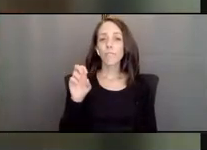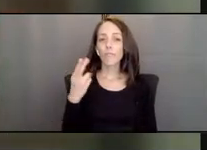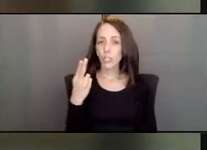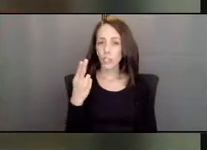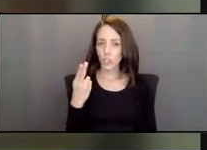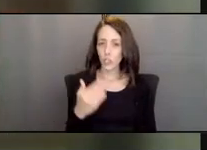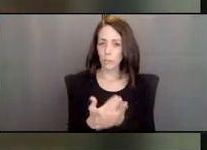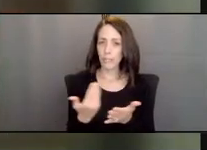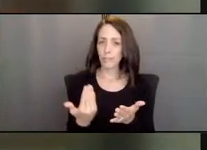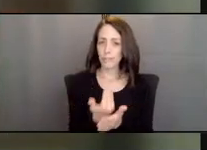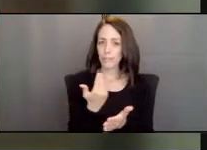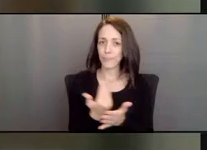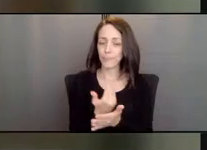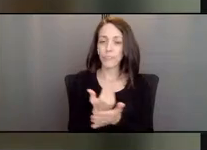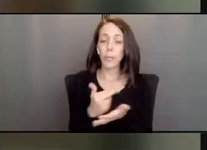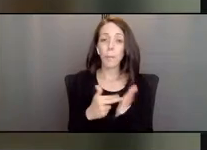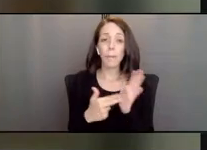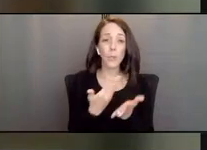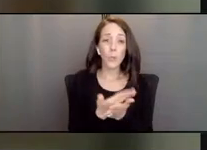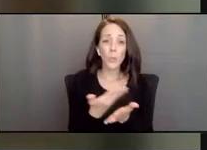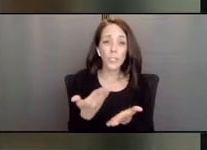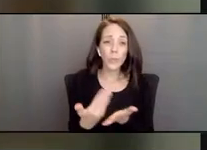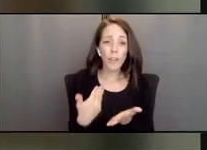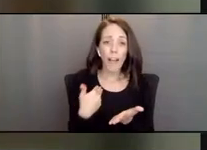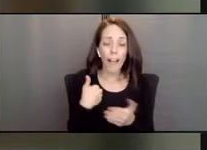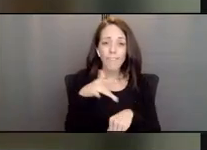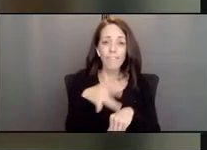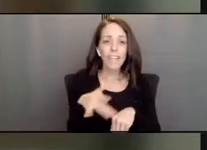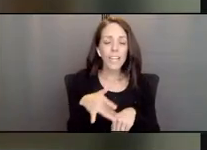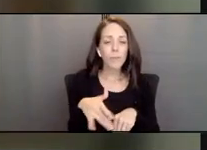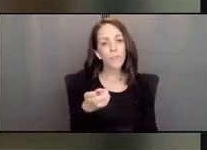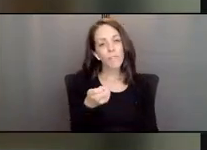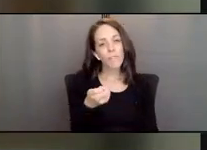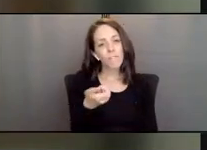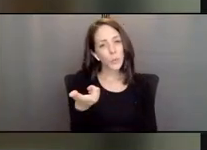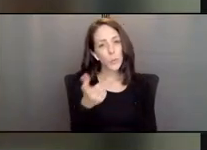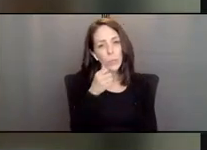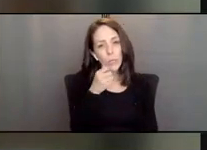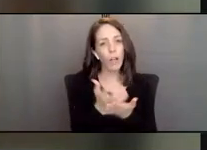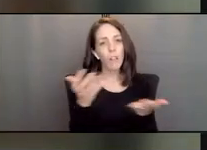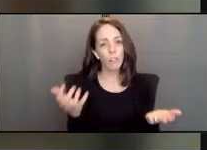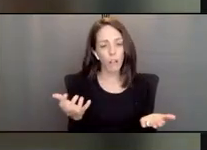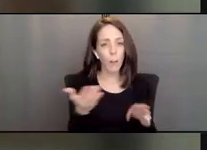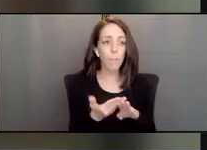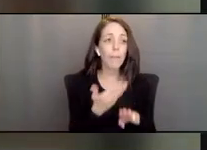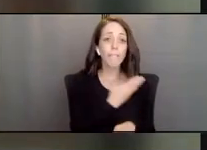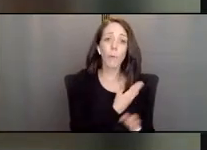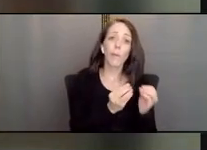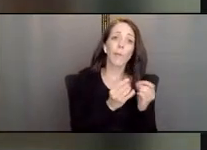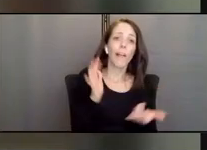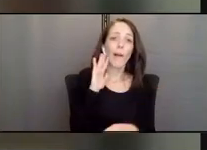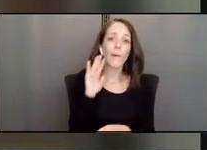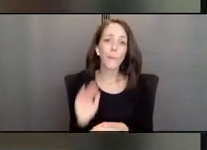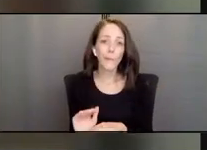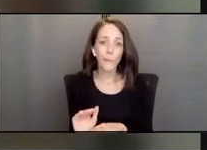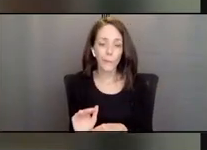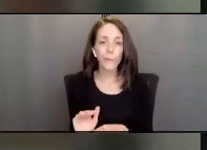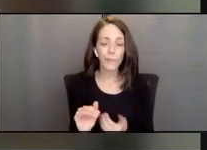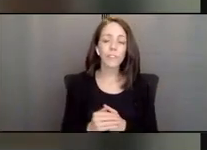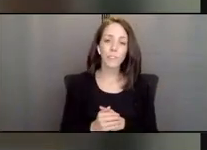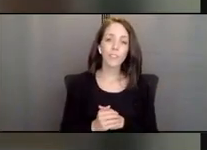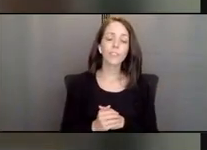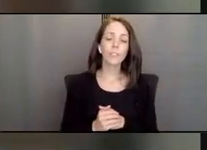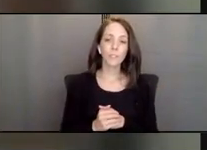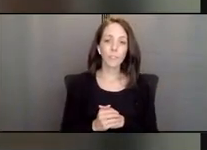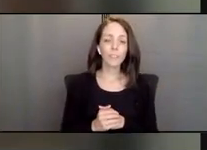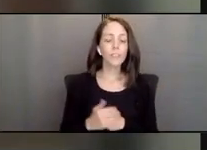didn't have as many resources as we once did. We had put our flag in the ground in, on our journey to